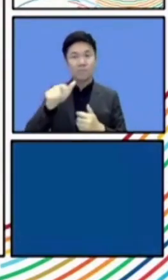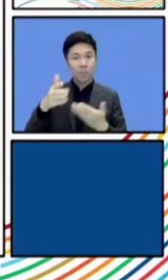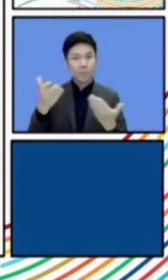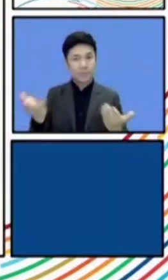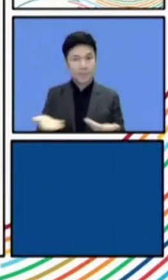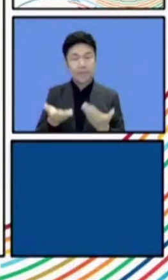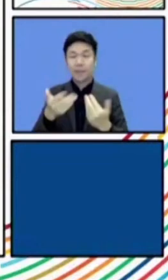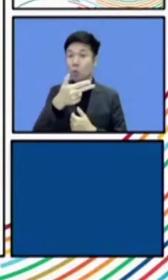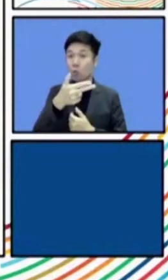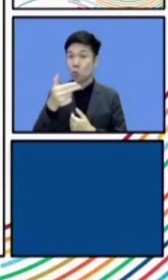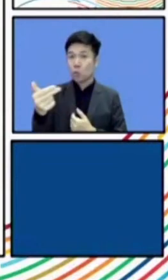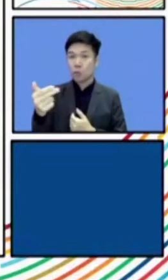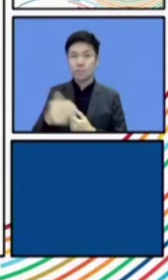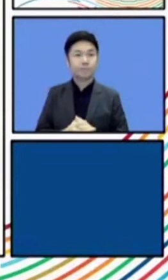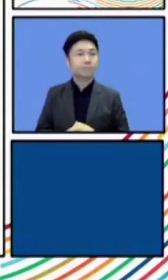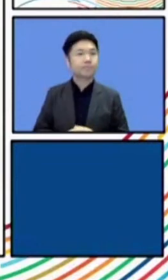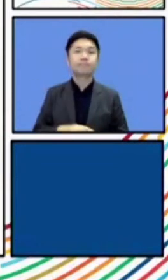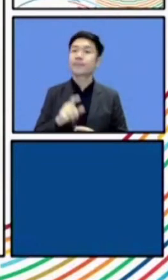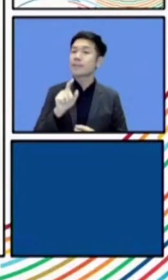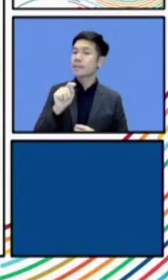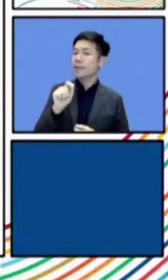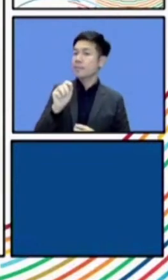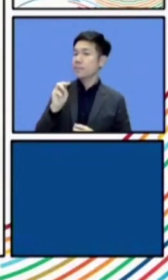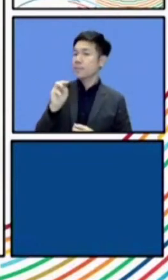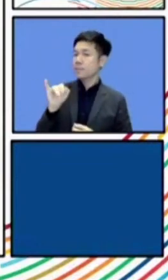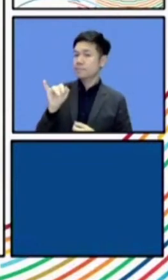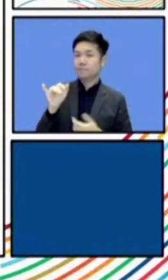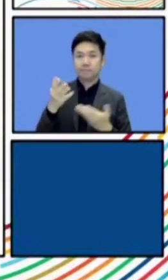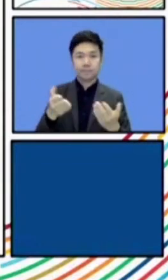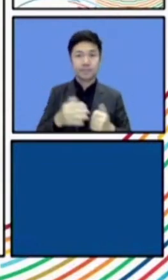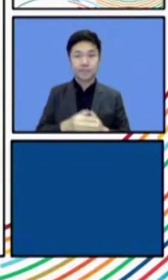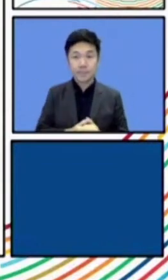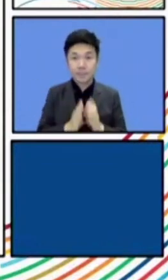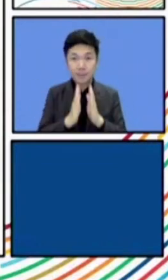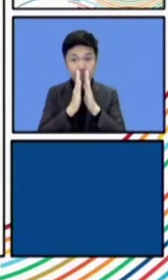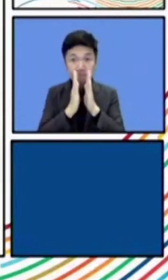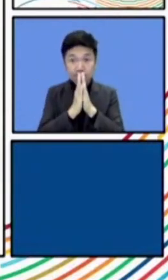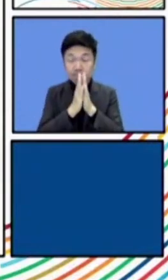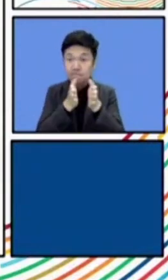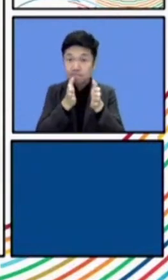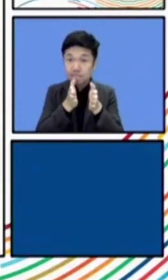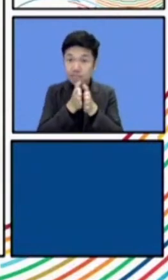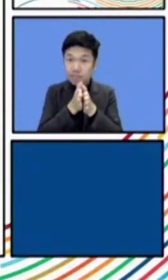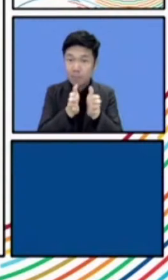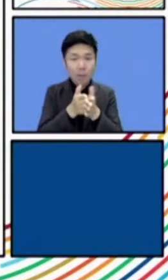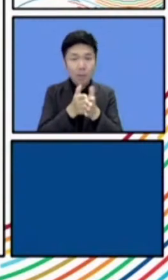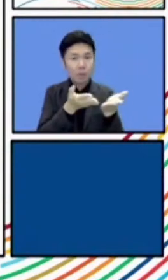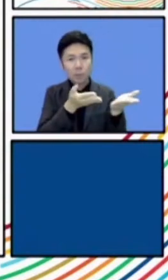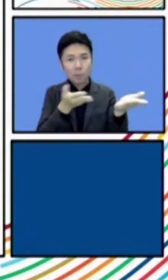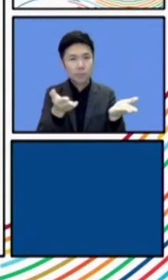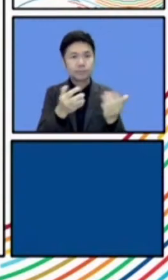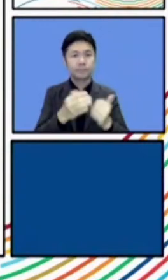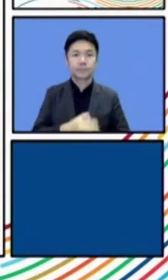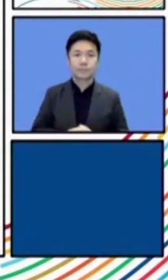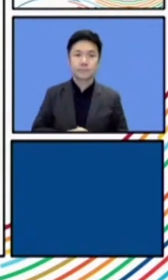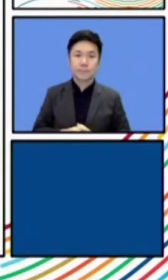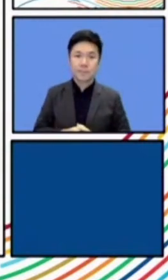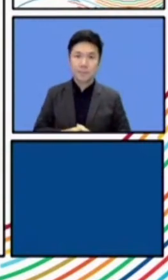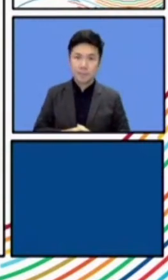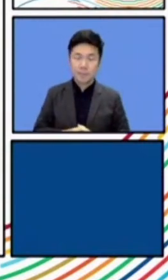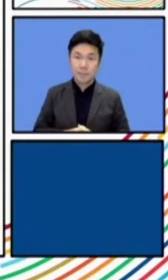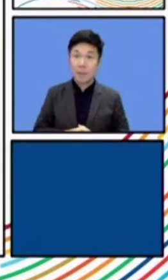Mr Tommy if you can point to two or three of the key issues where there's been real progress in advancing the harmonization of national